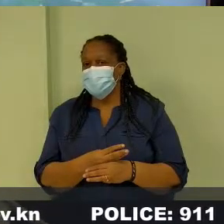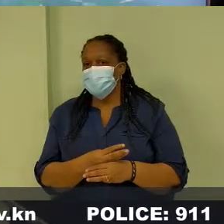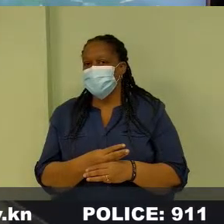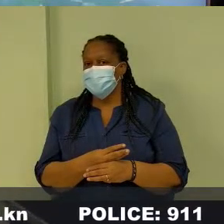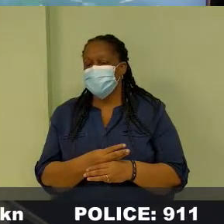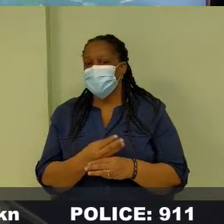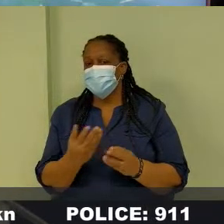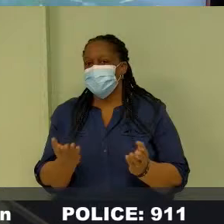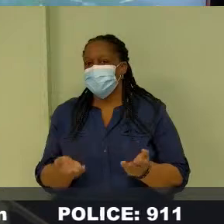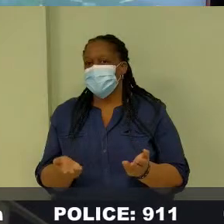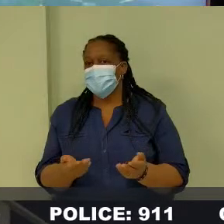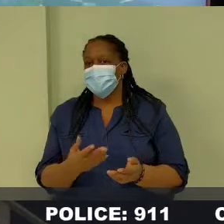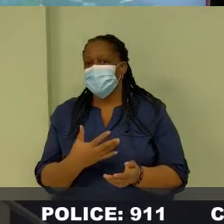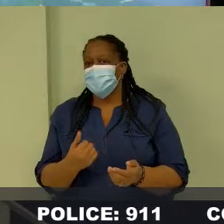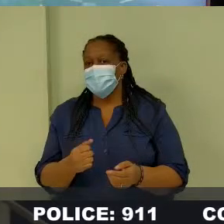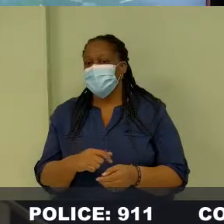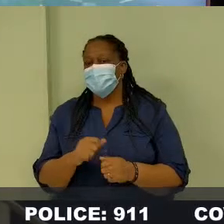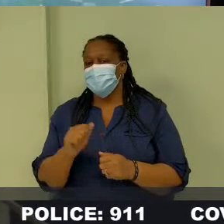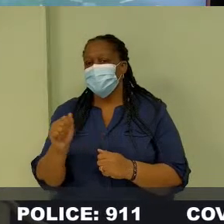locally, regionally.